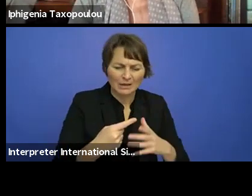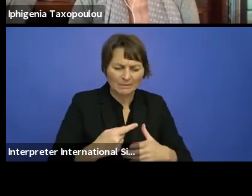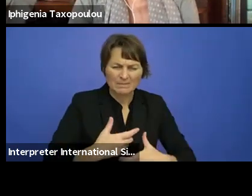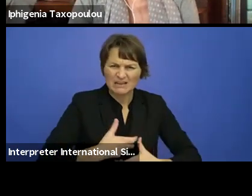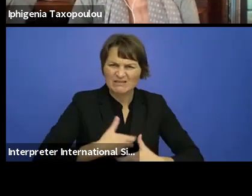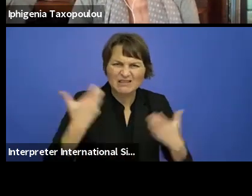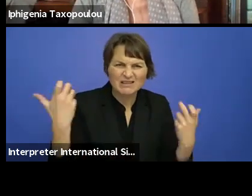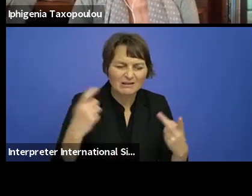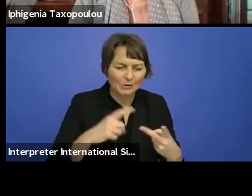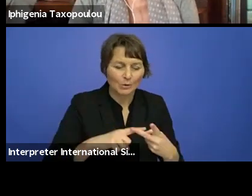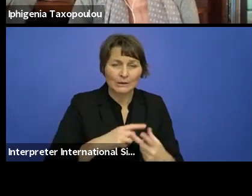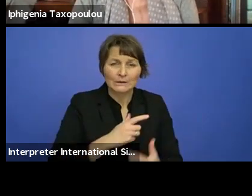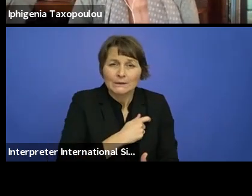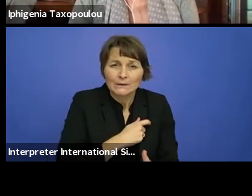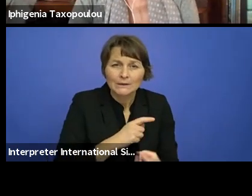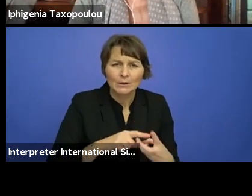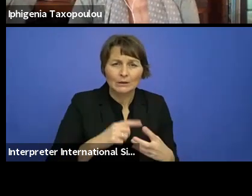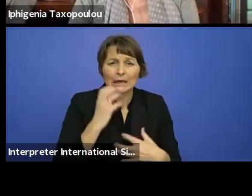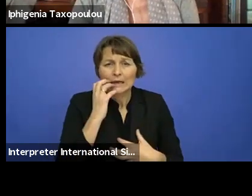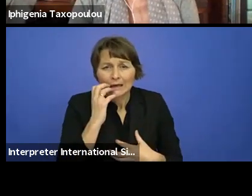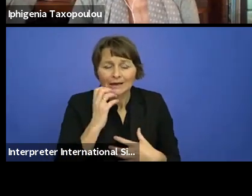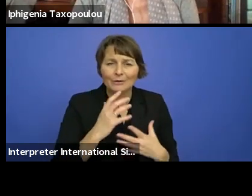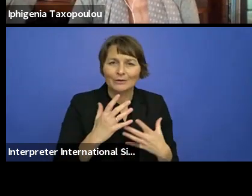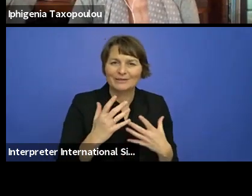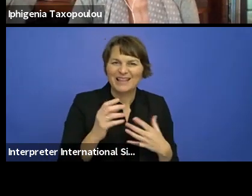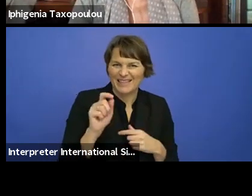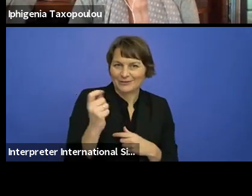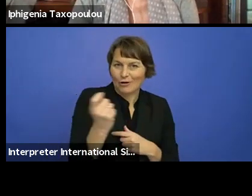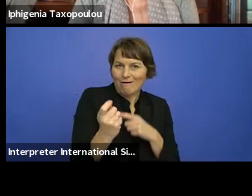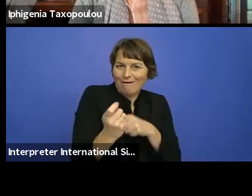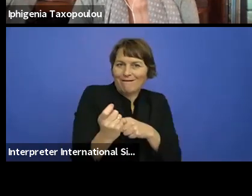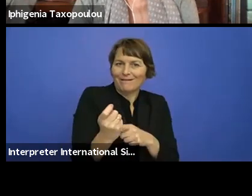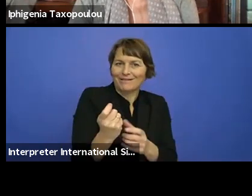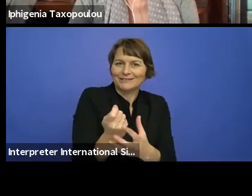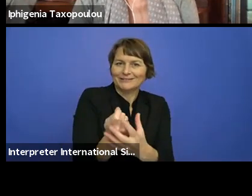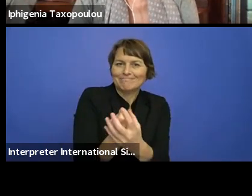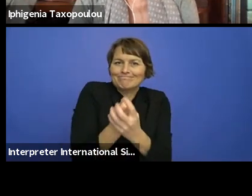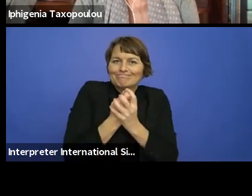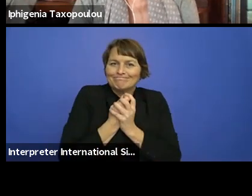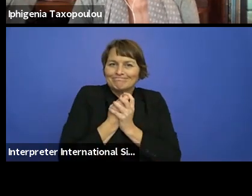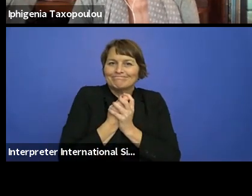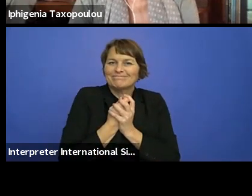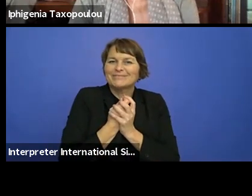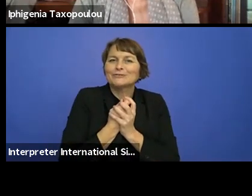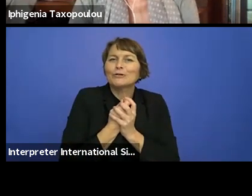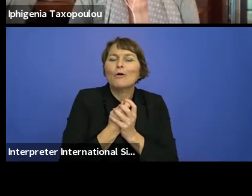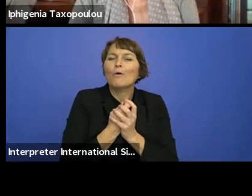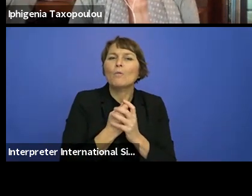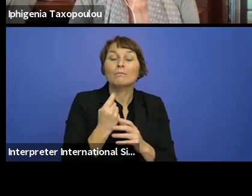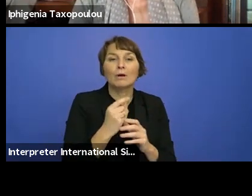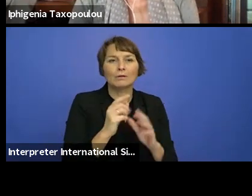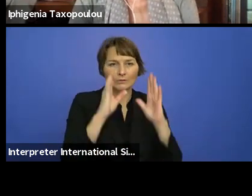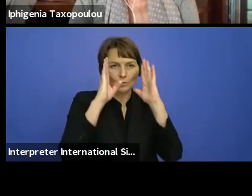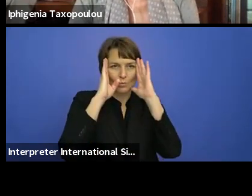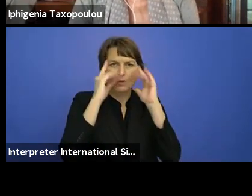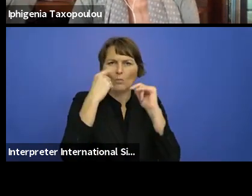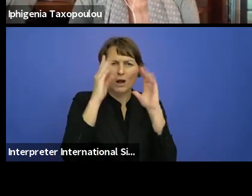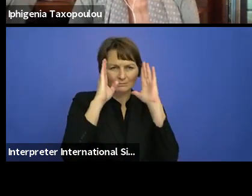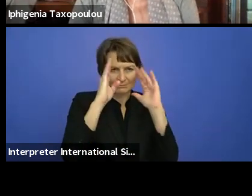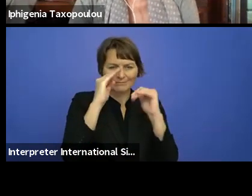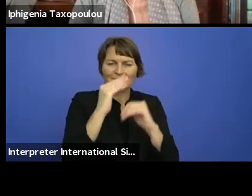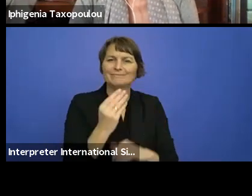your anxiety. So art should not always be looked at the thing, because we